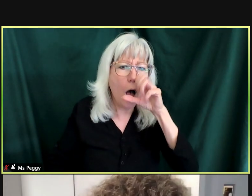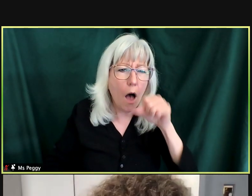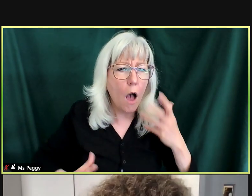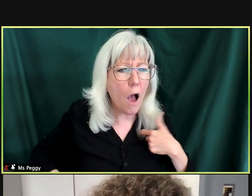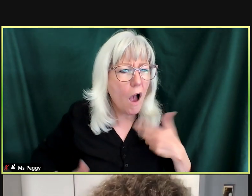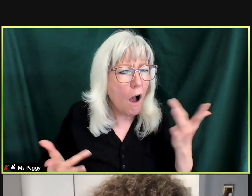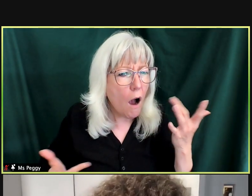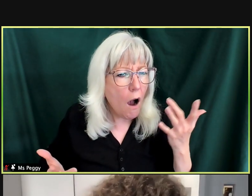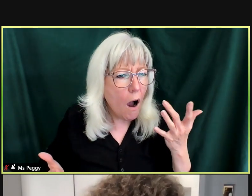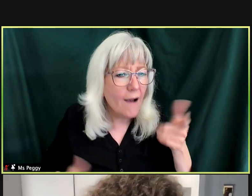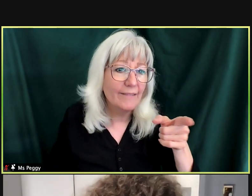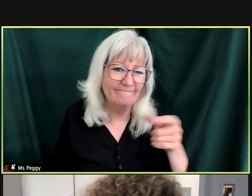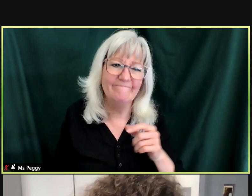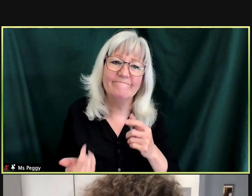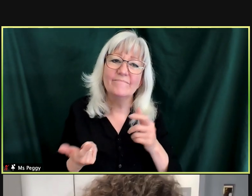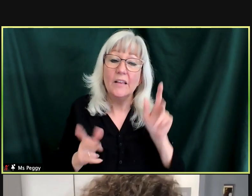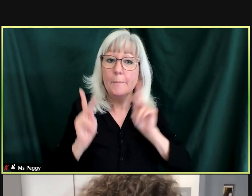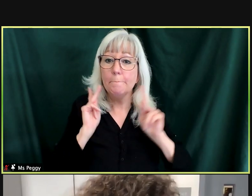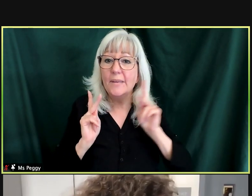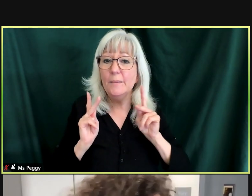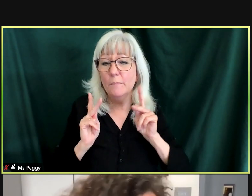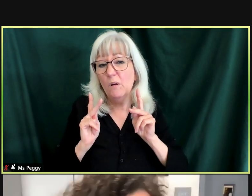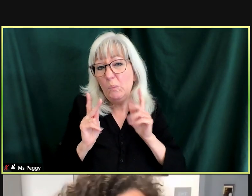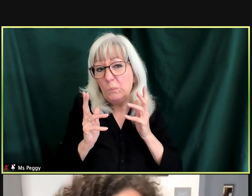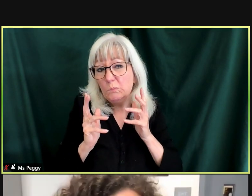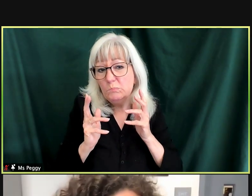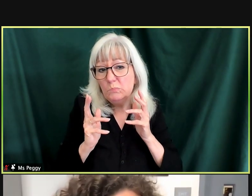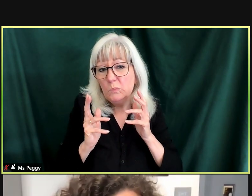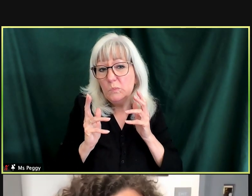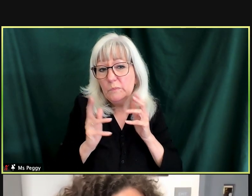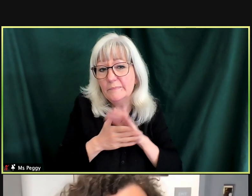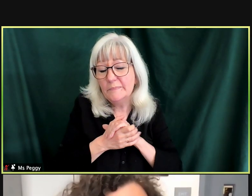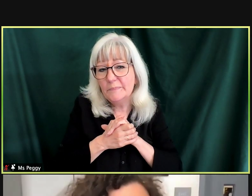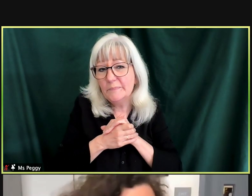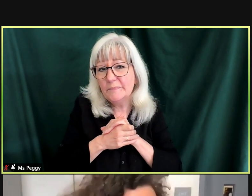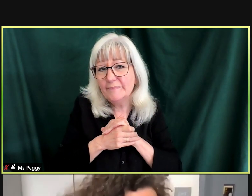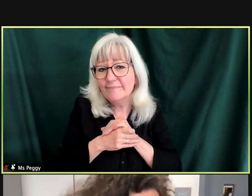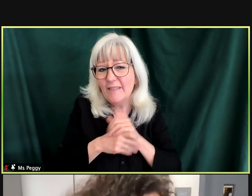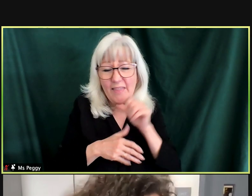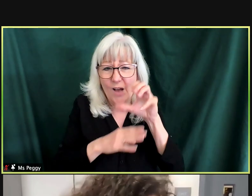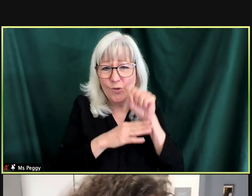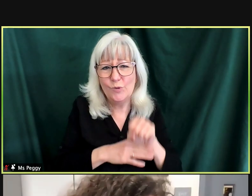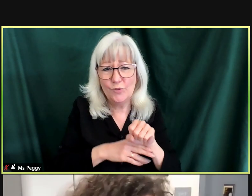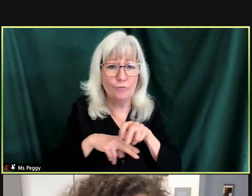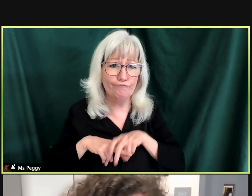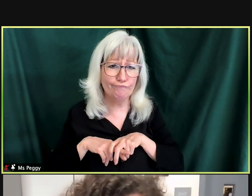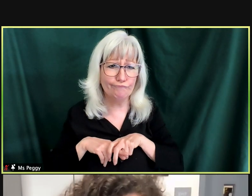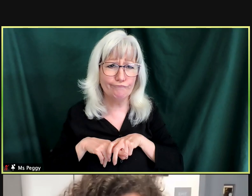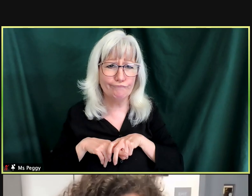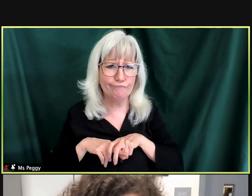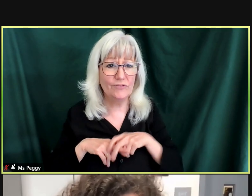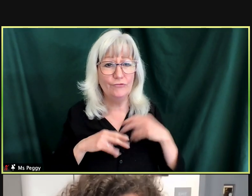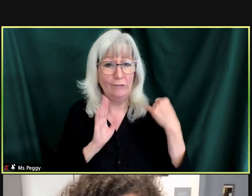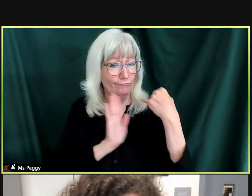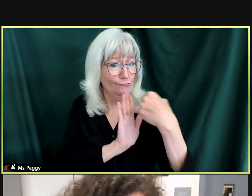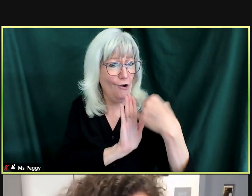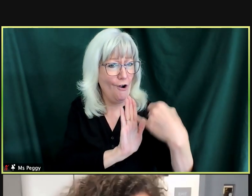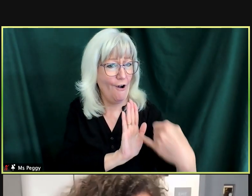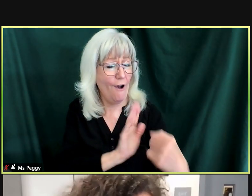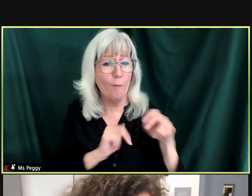something. Yeah. You know, people were probably not used to like sitting for a portrait